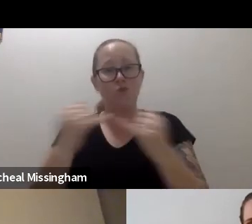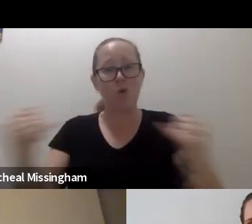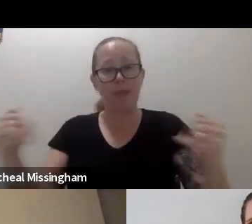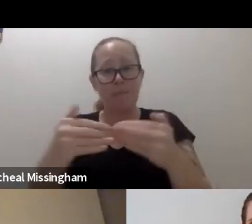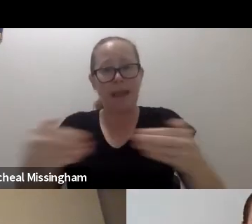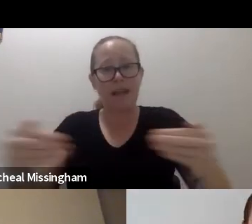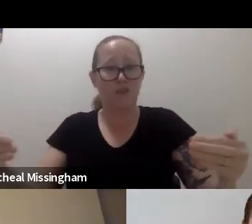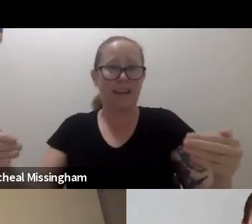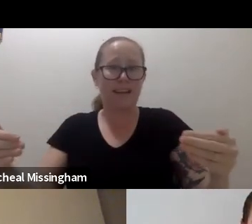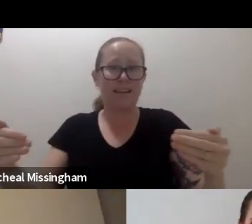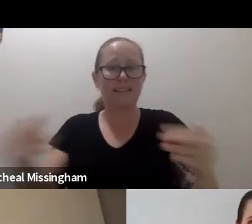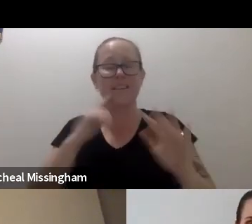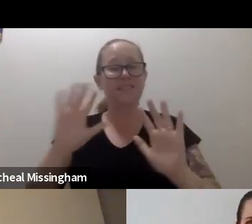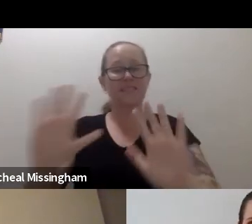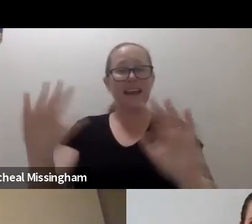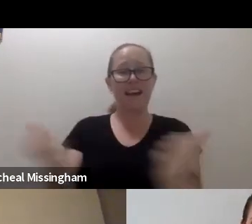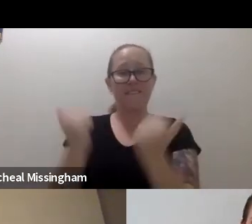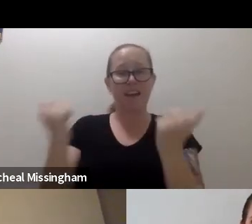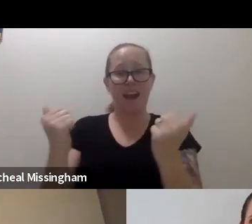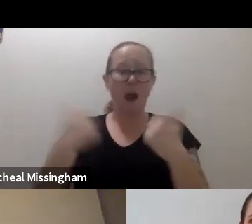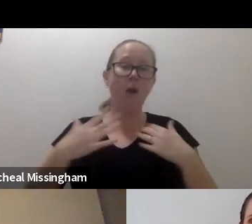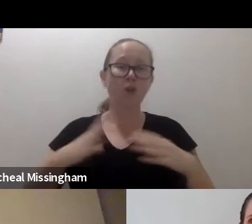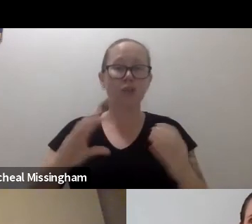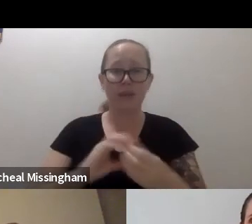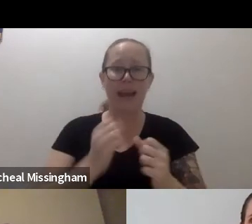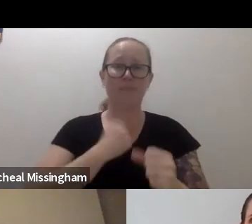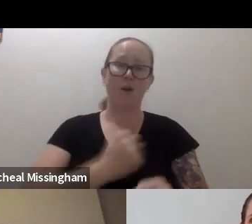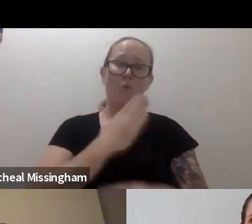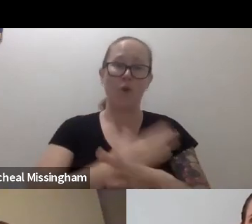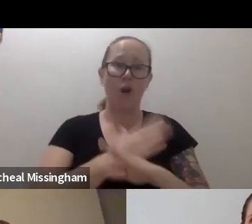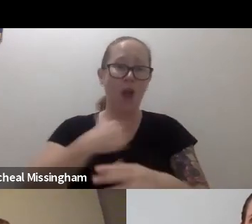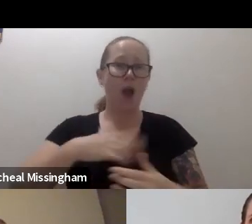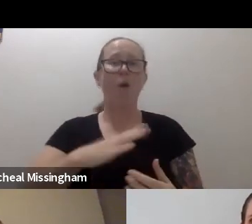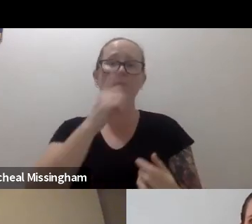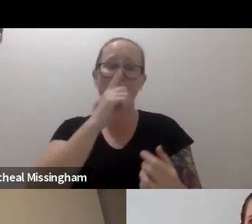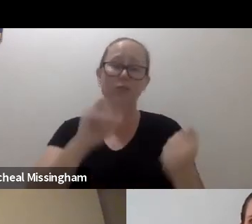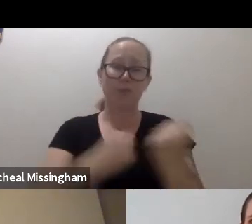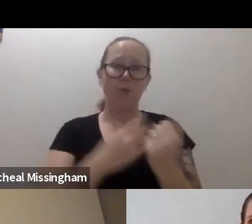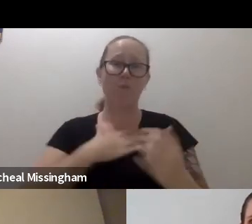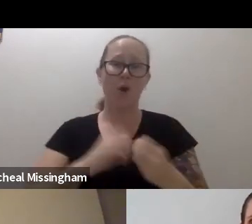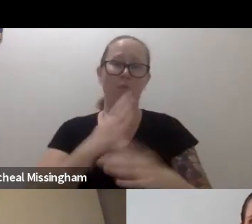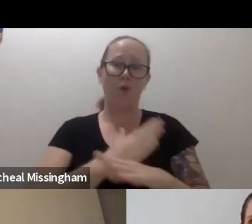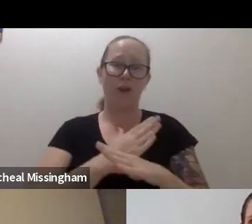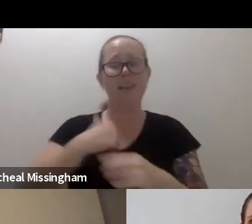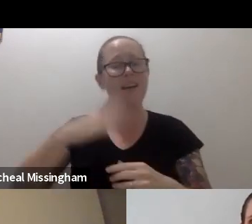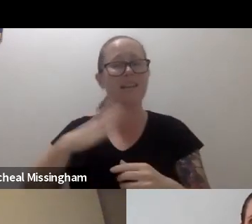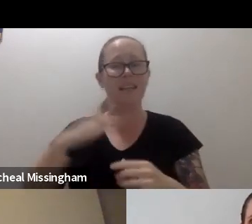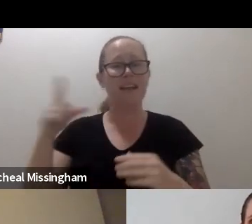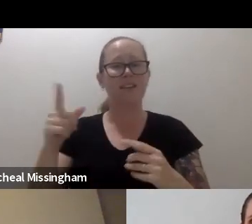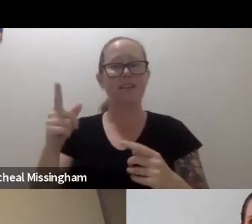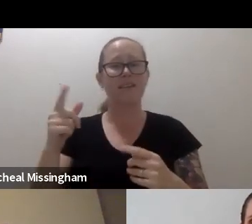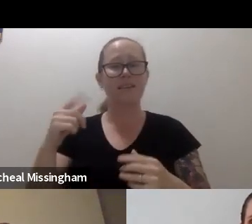need to draw that boundary, say, enough. I want to create my own work. I want people to put my own work. I